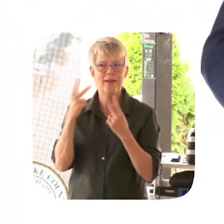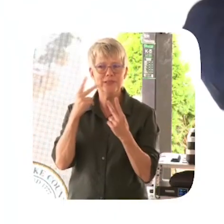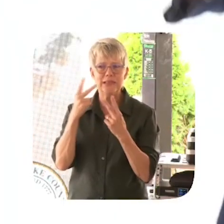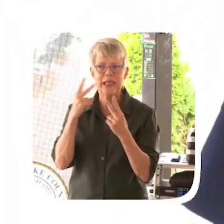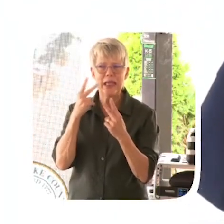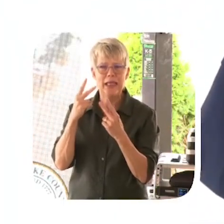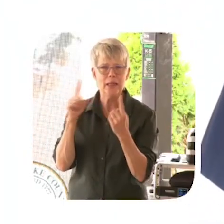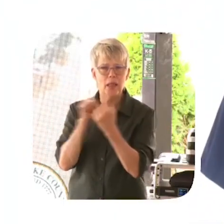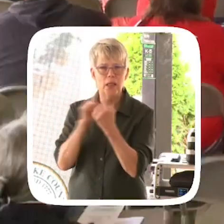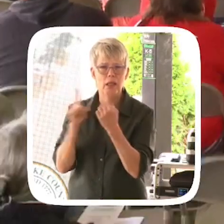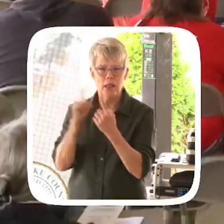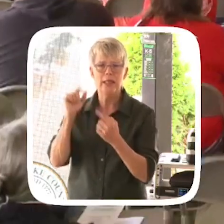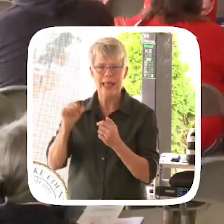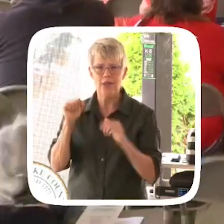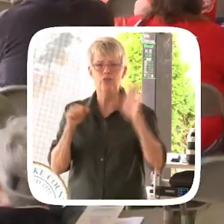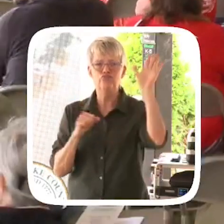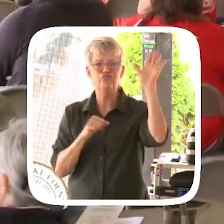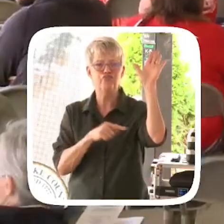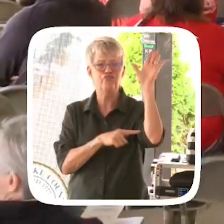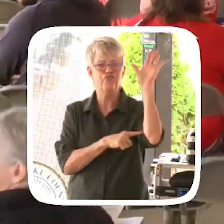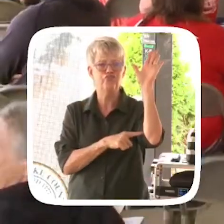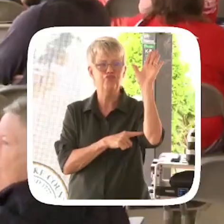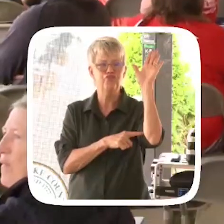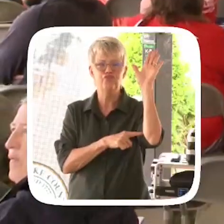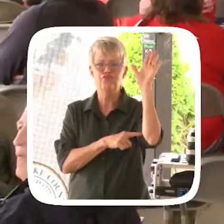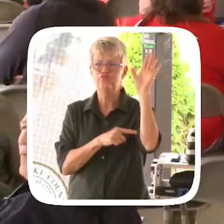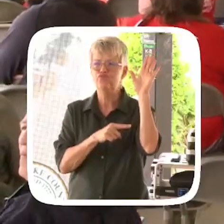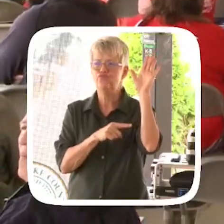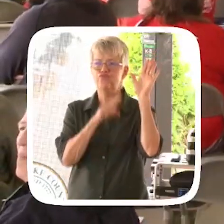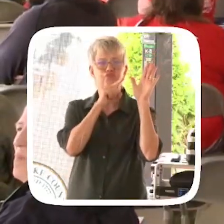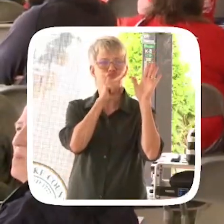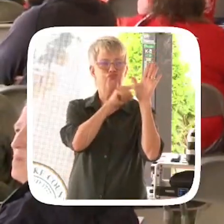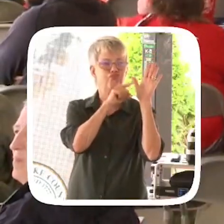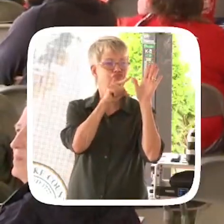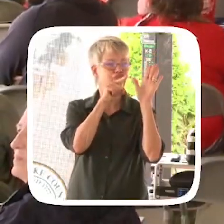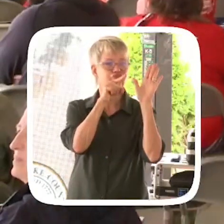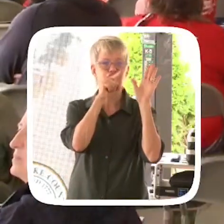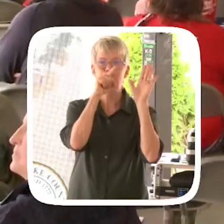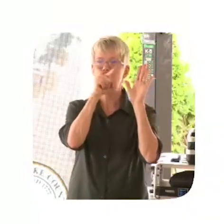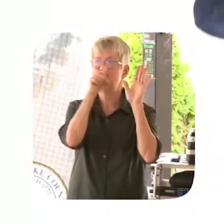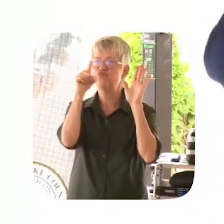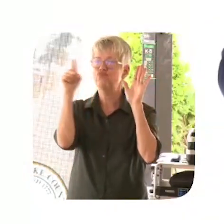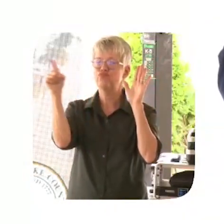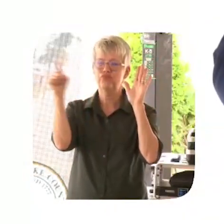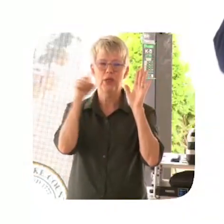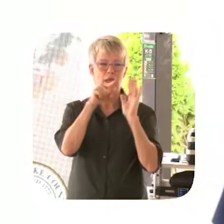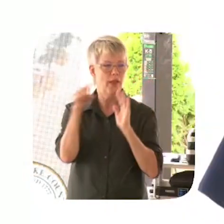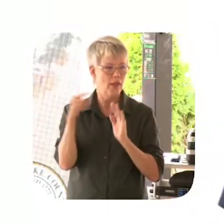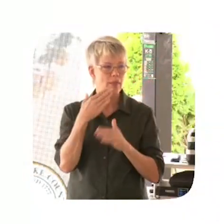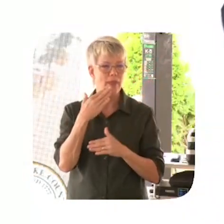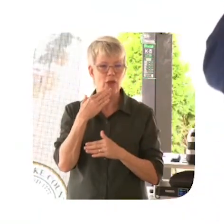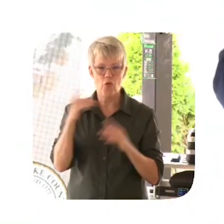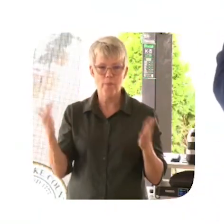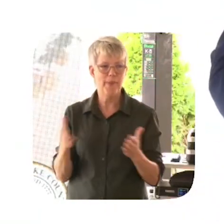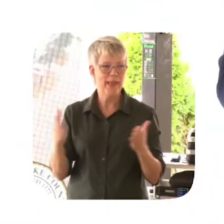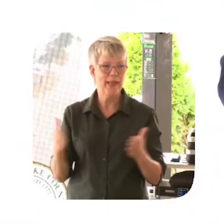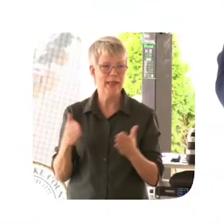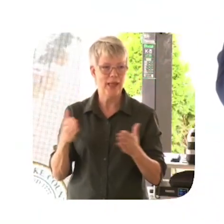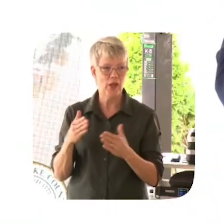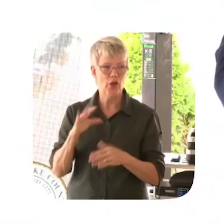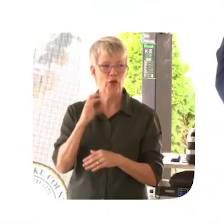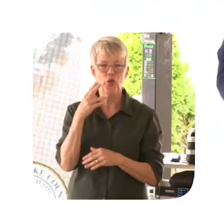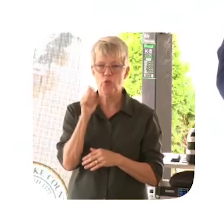of you guys. You guys hold your hand up. They are scattered, well, one here, some back in the back. Thank you for being here. One Chris over